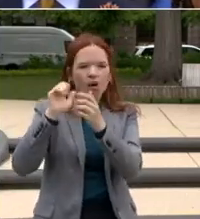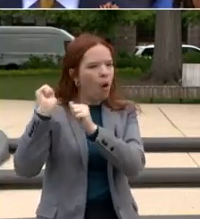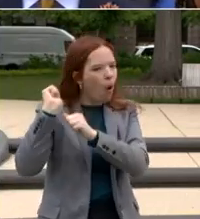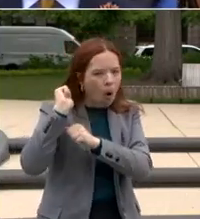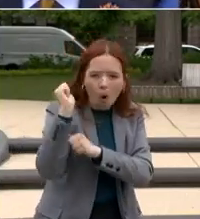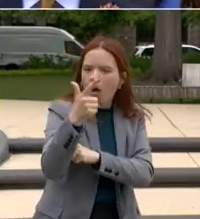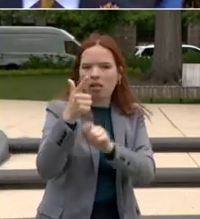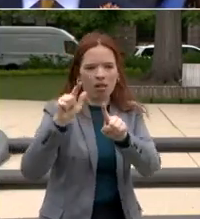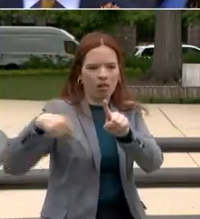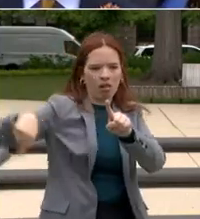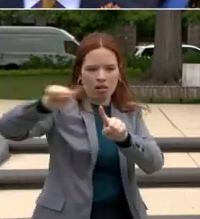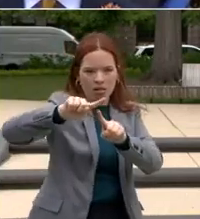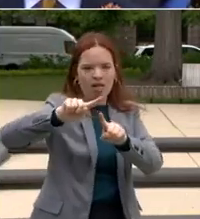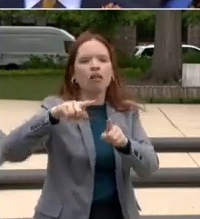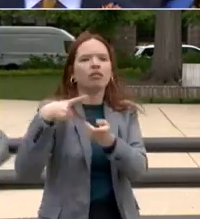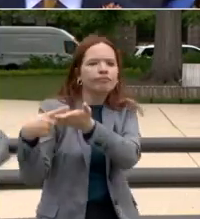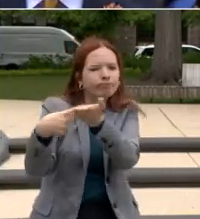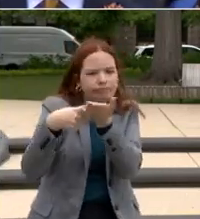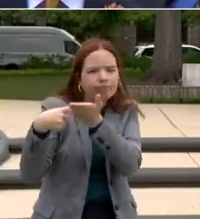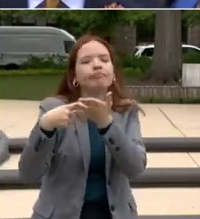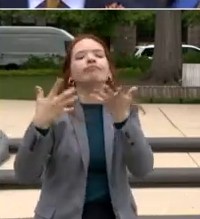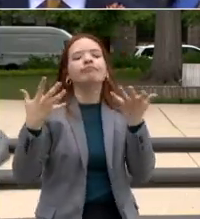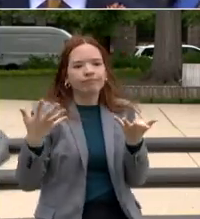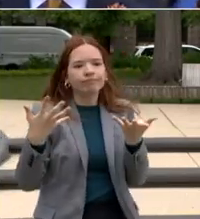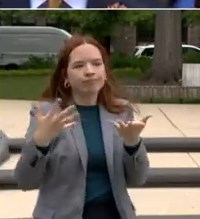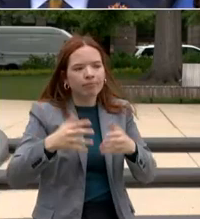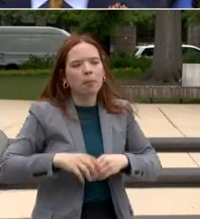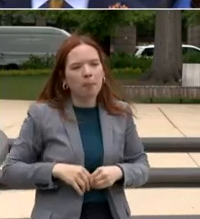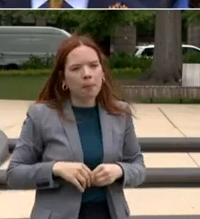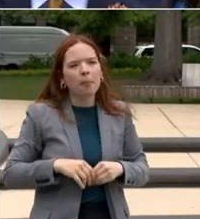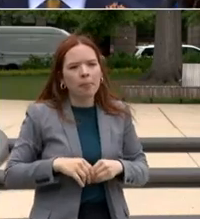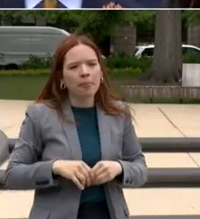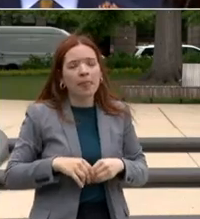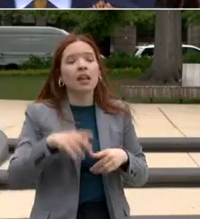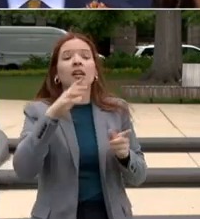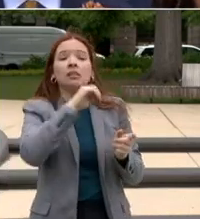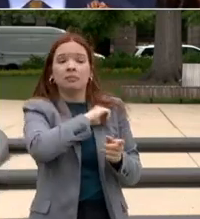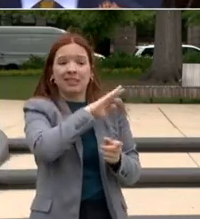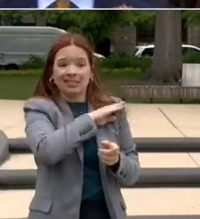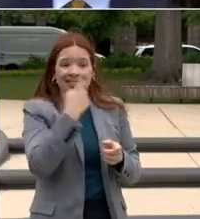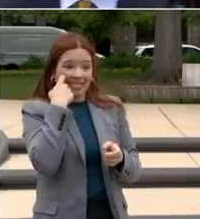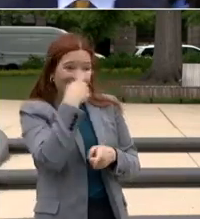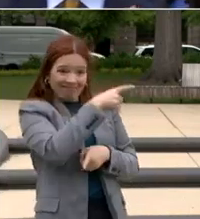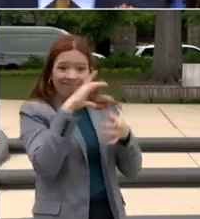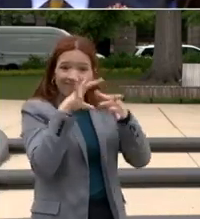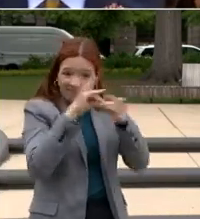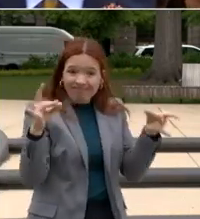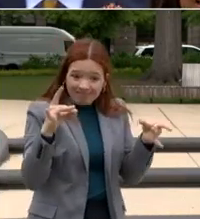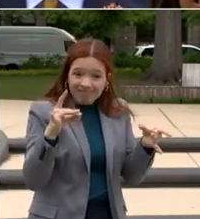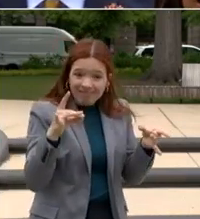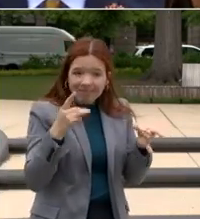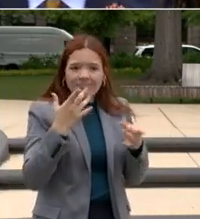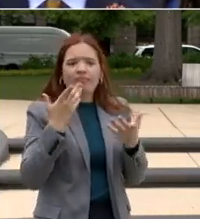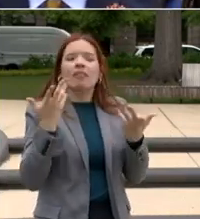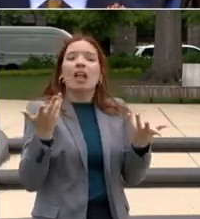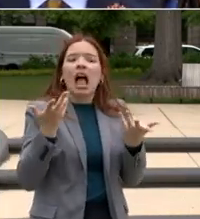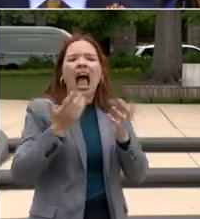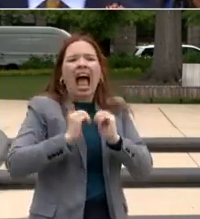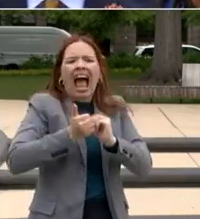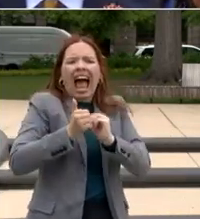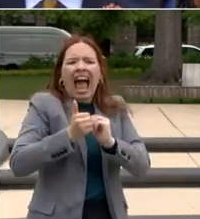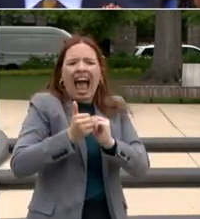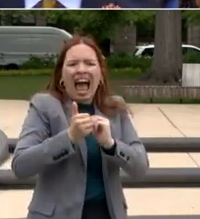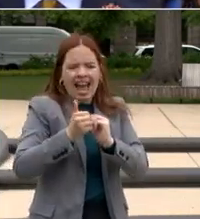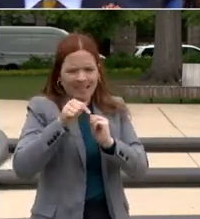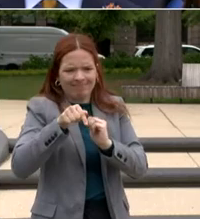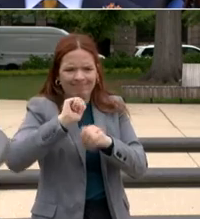As the mayor mentioned, the mechanism to fund this project was done in a very irregular way, which